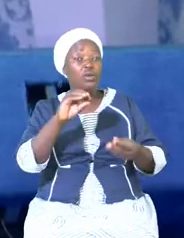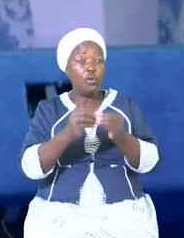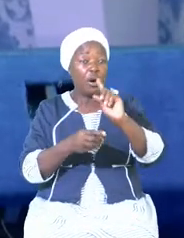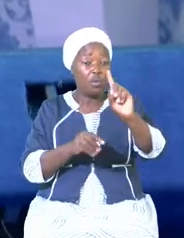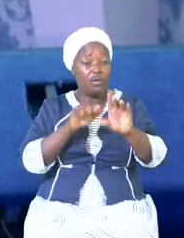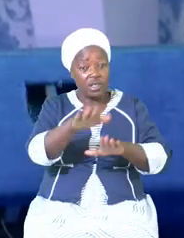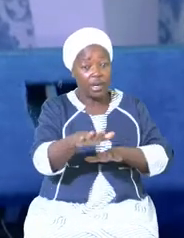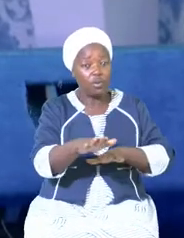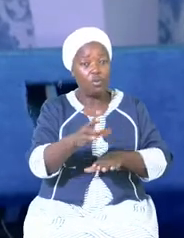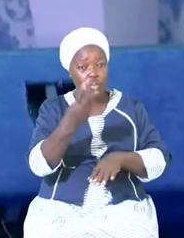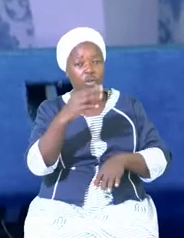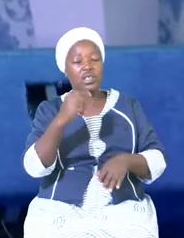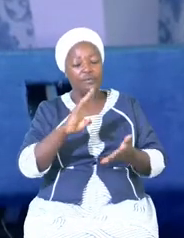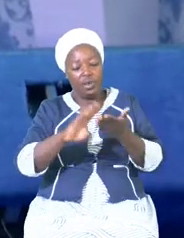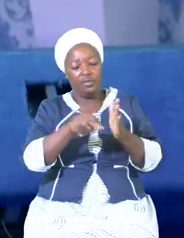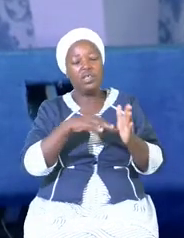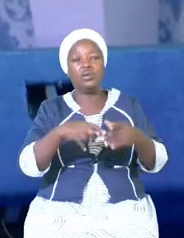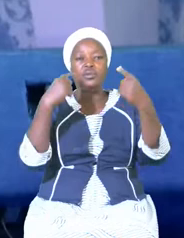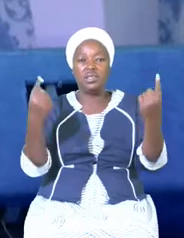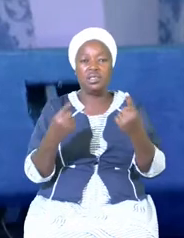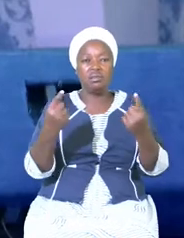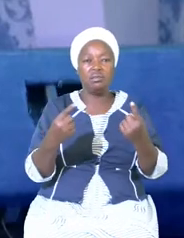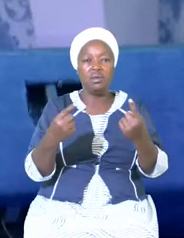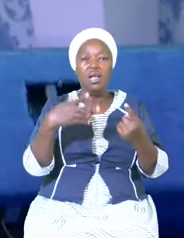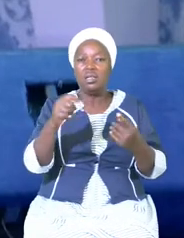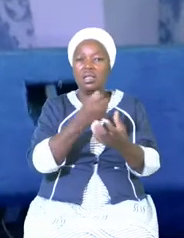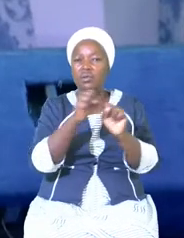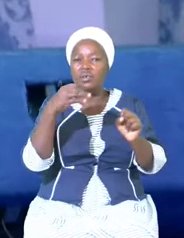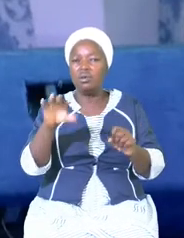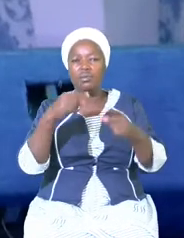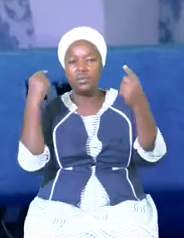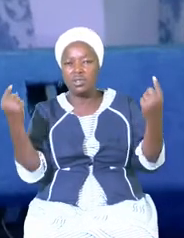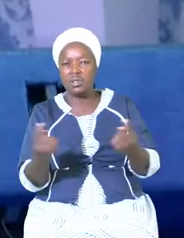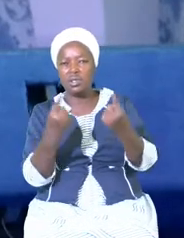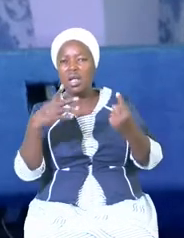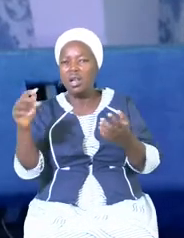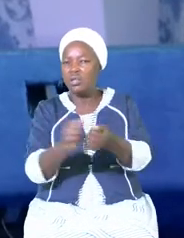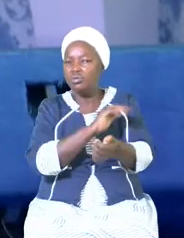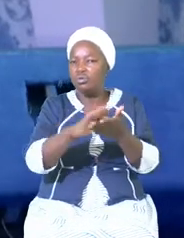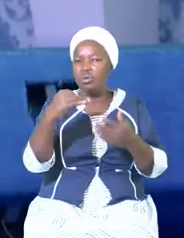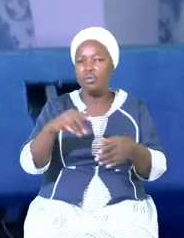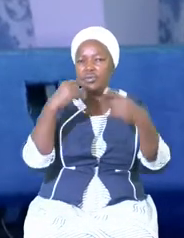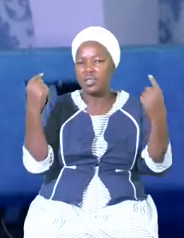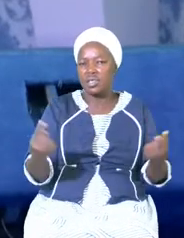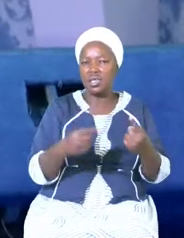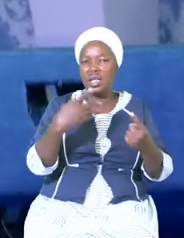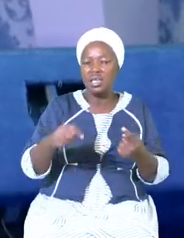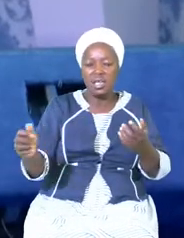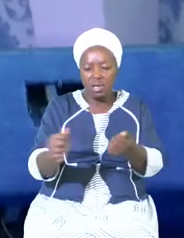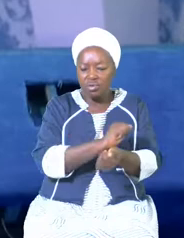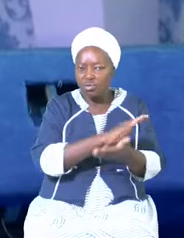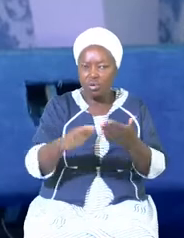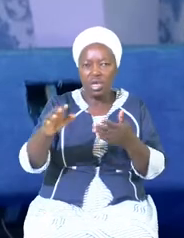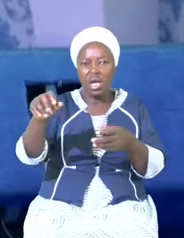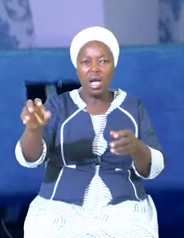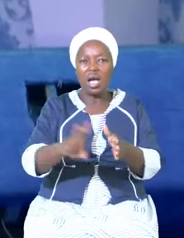sin, the salvation from sin, the destruction of sin, the pulling down of